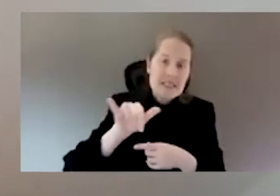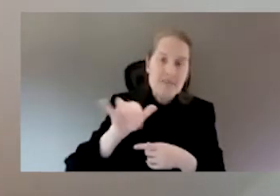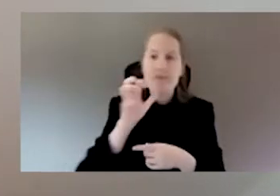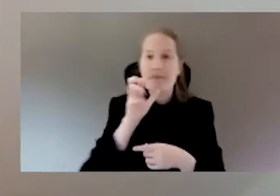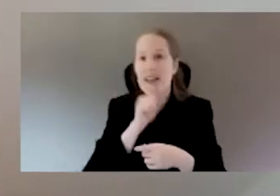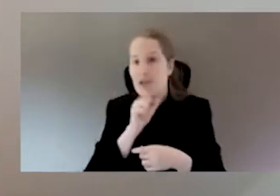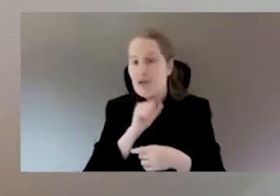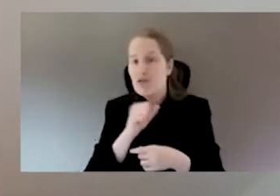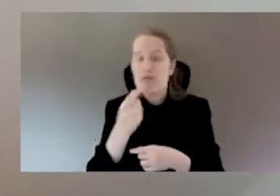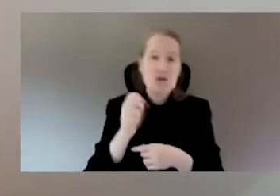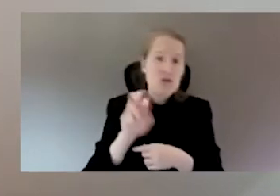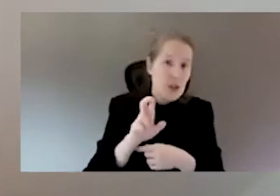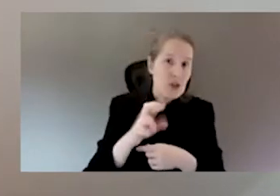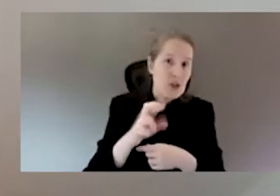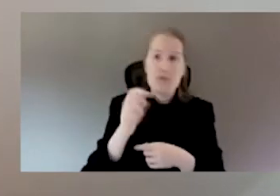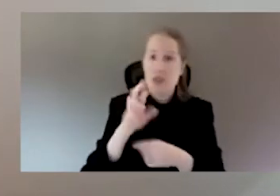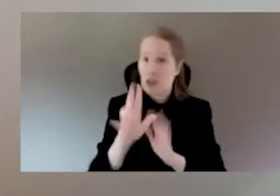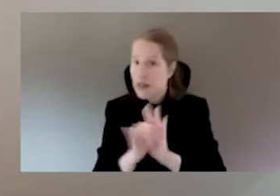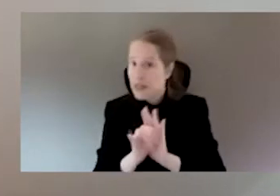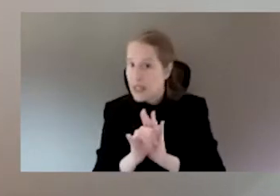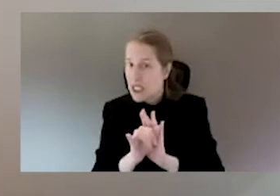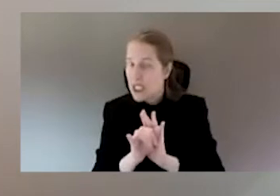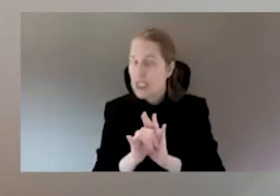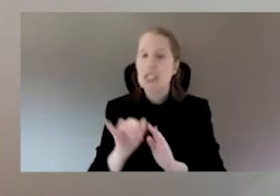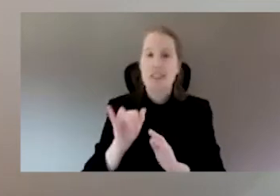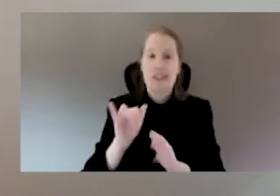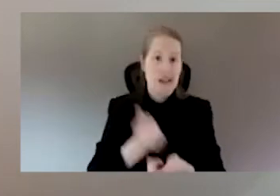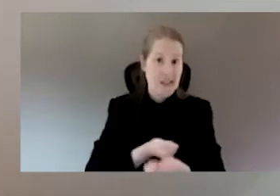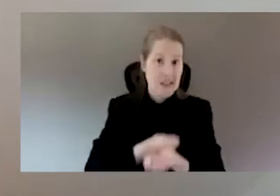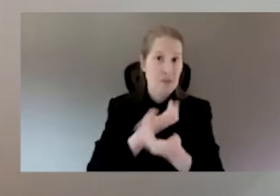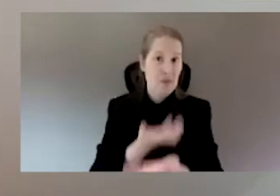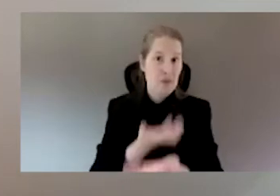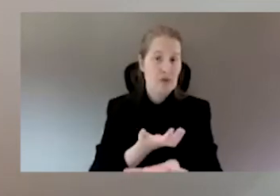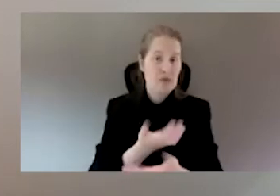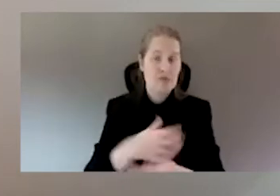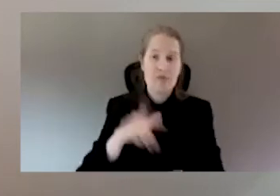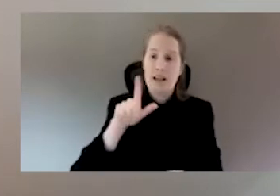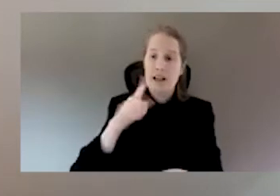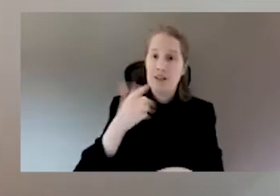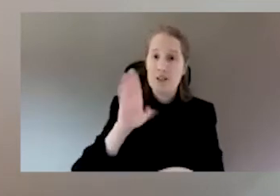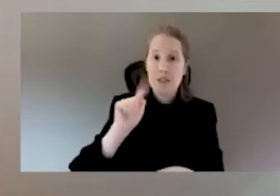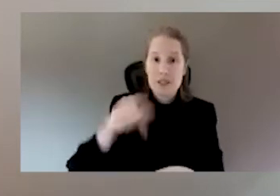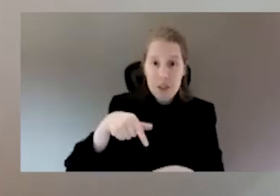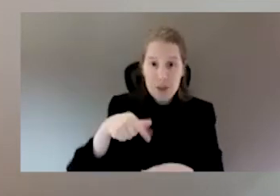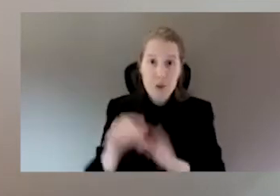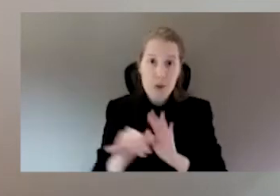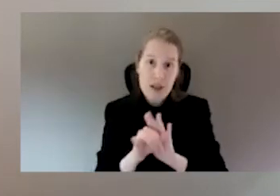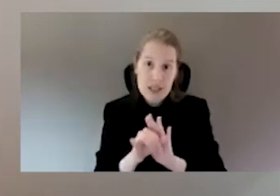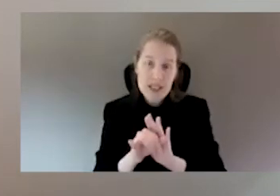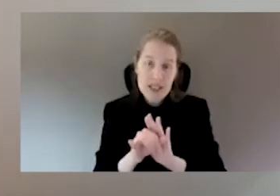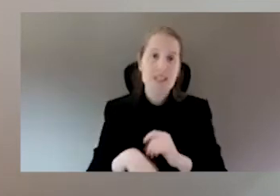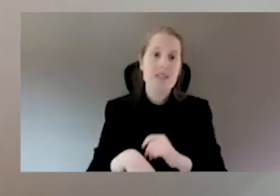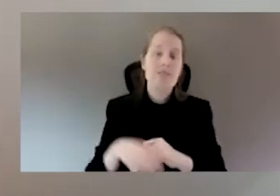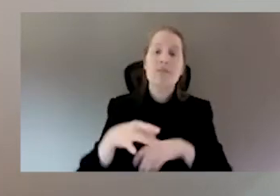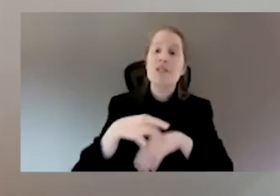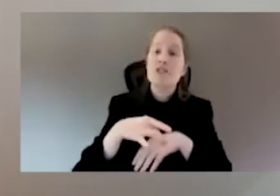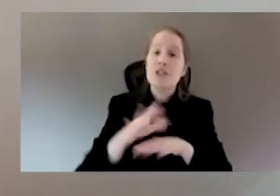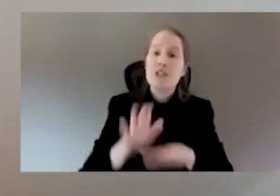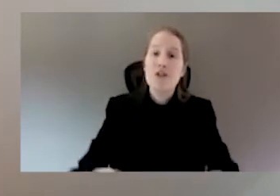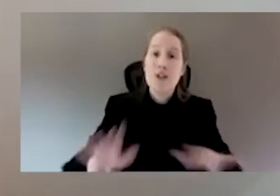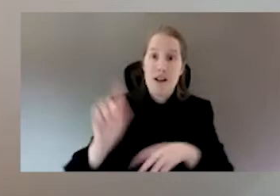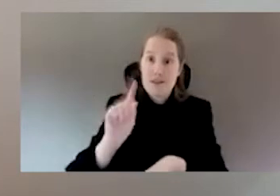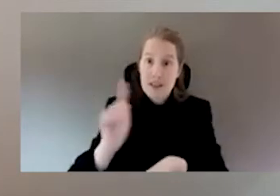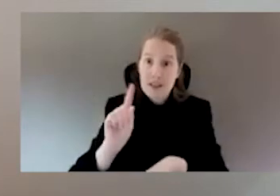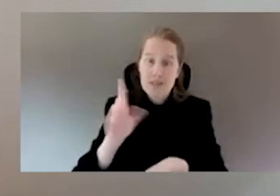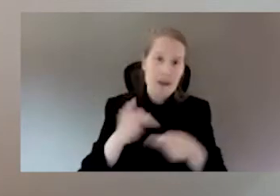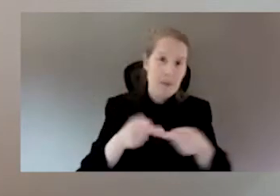gender, gender identity and expression, LGBTQ identities, geographic locale and place,